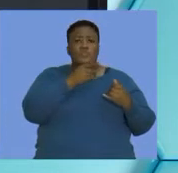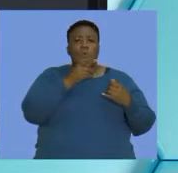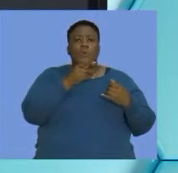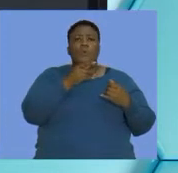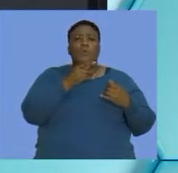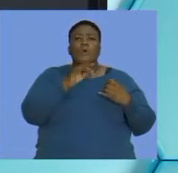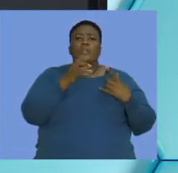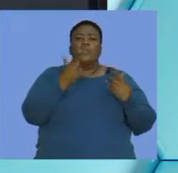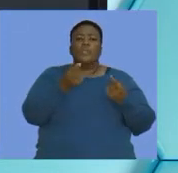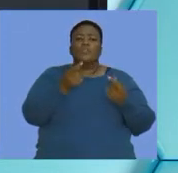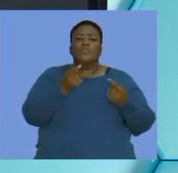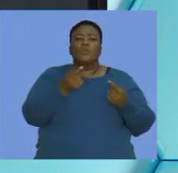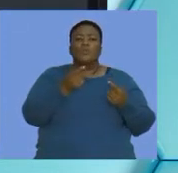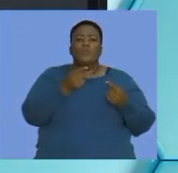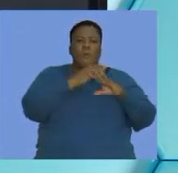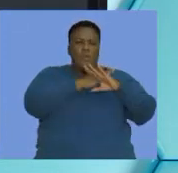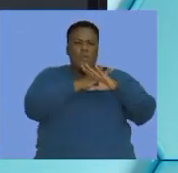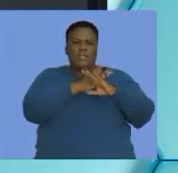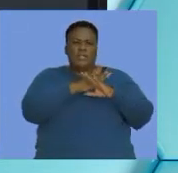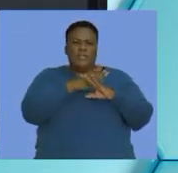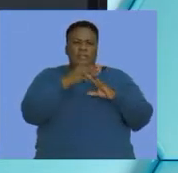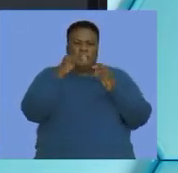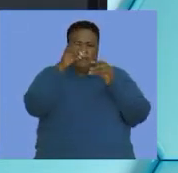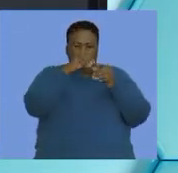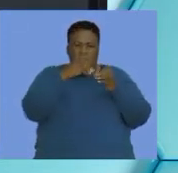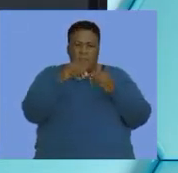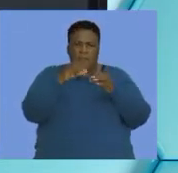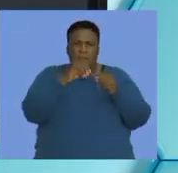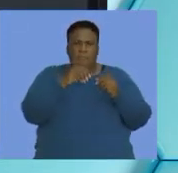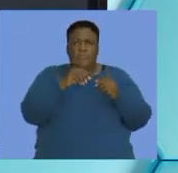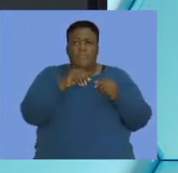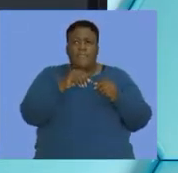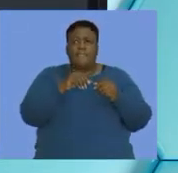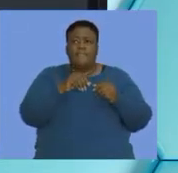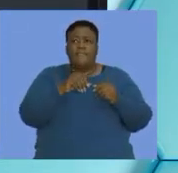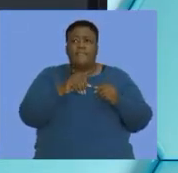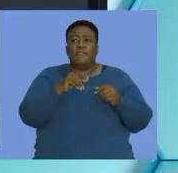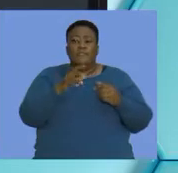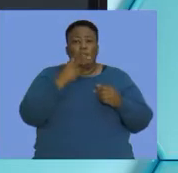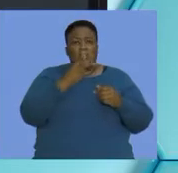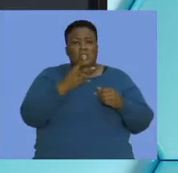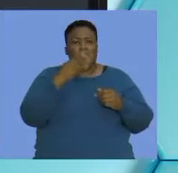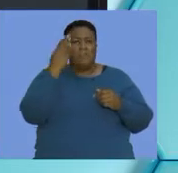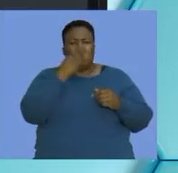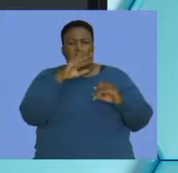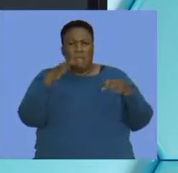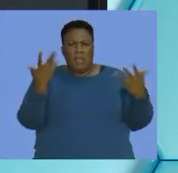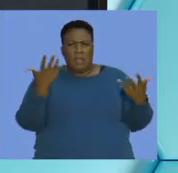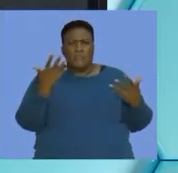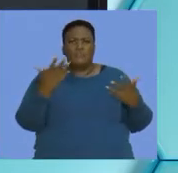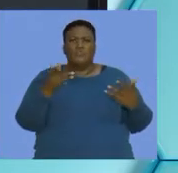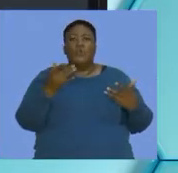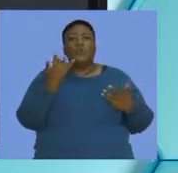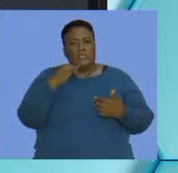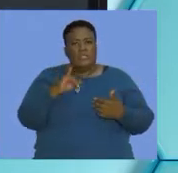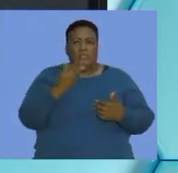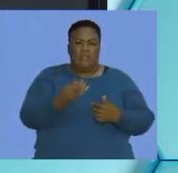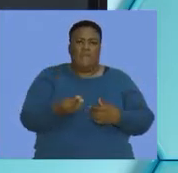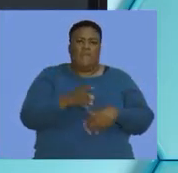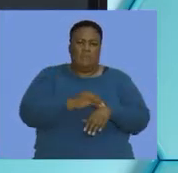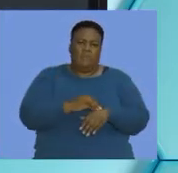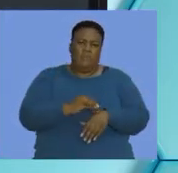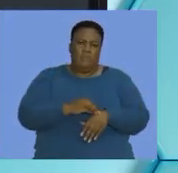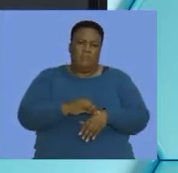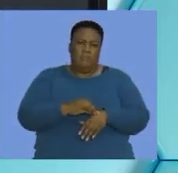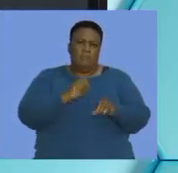to poison these rhinos in kind of disappointment that the rhino's horn has been removed. So we still do